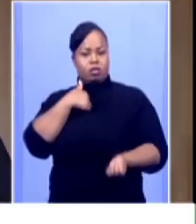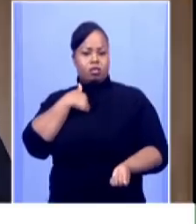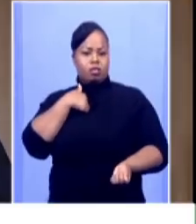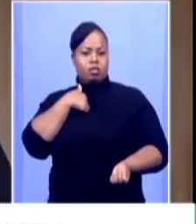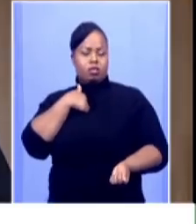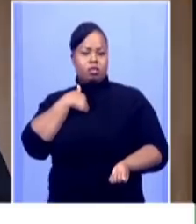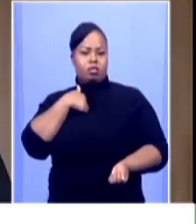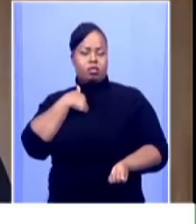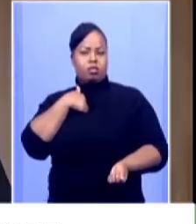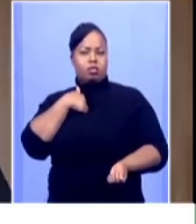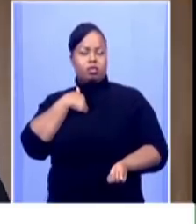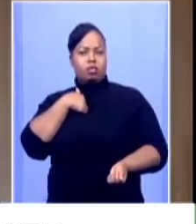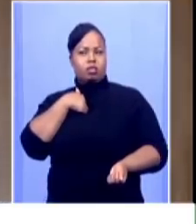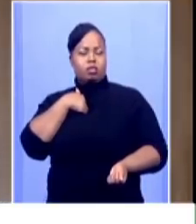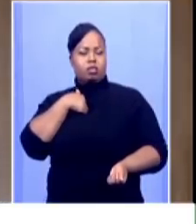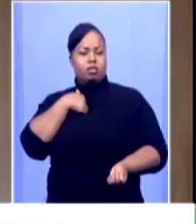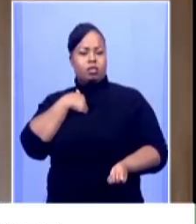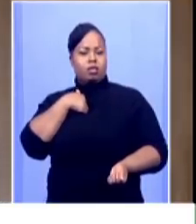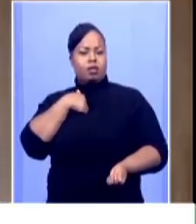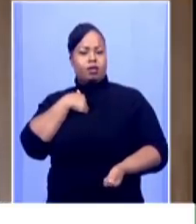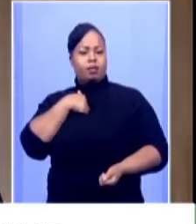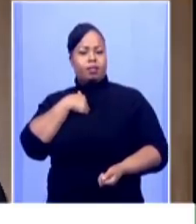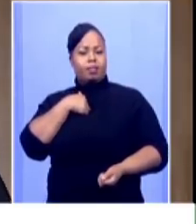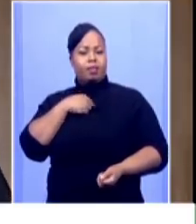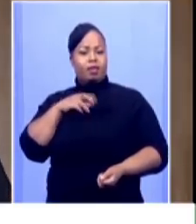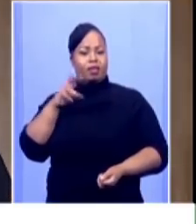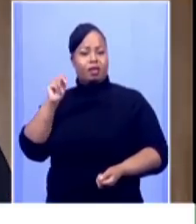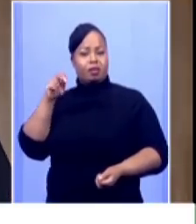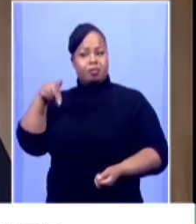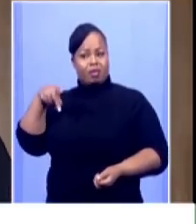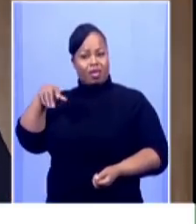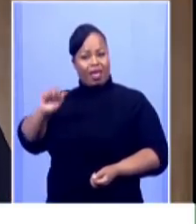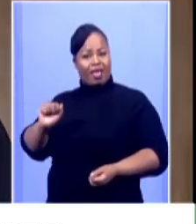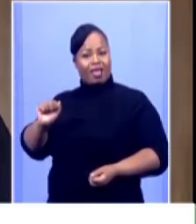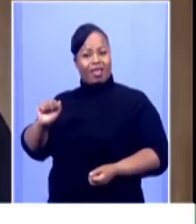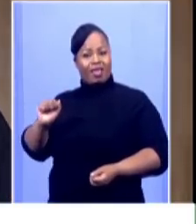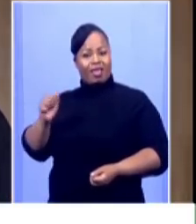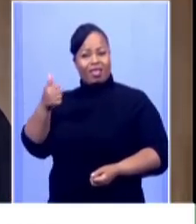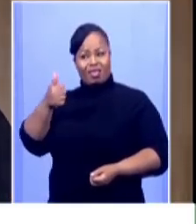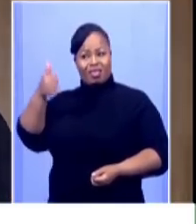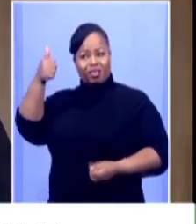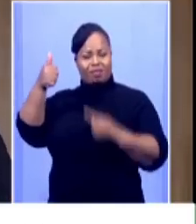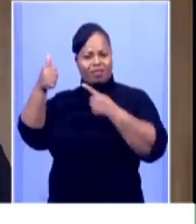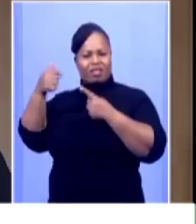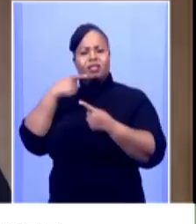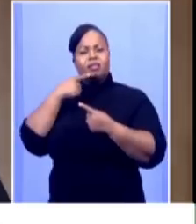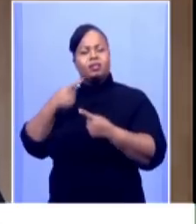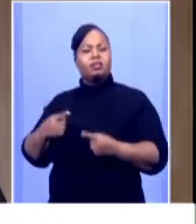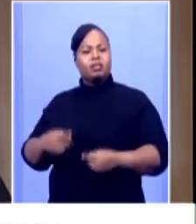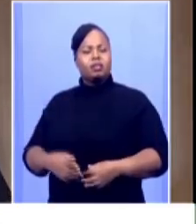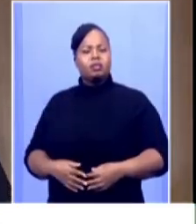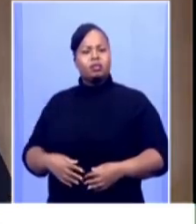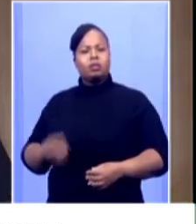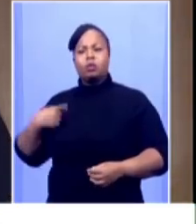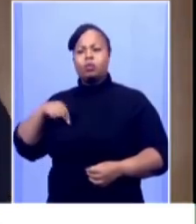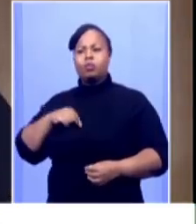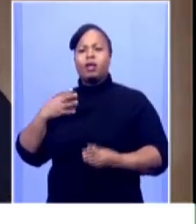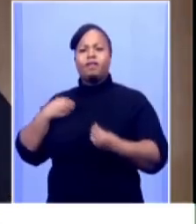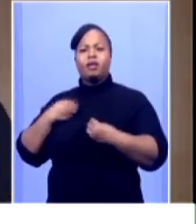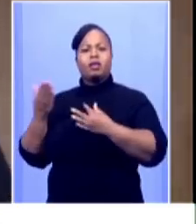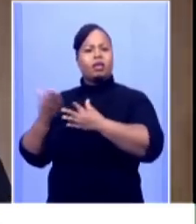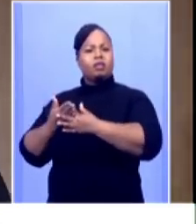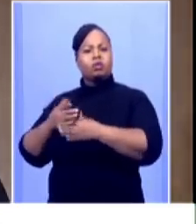the prosecuting authorities said we have a case, and that's why